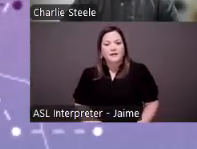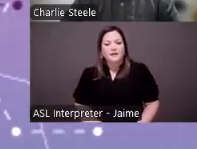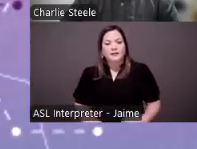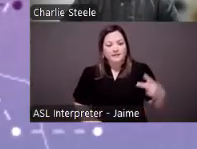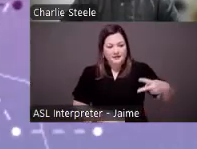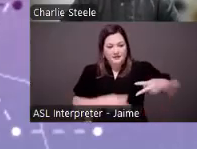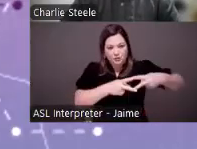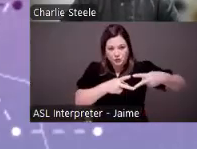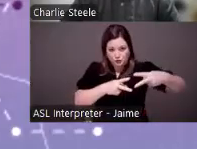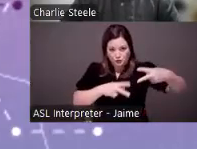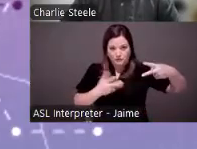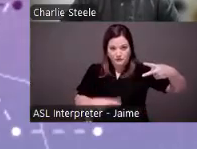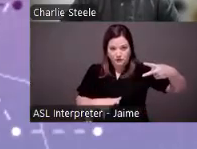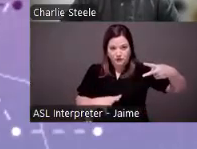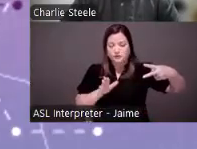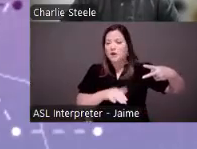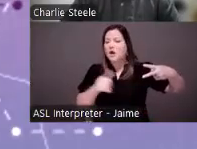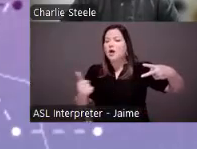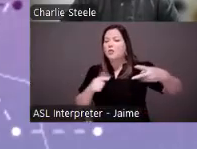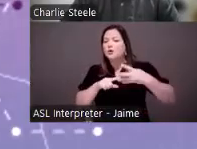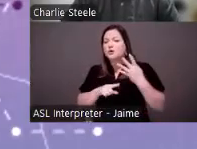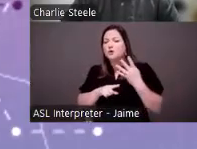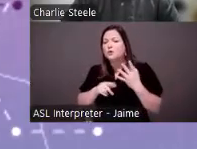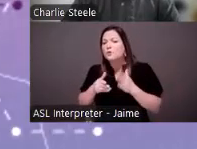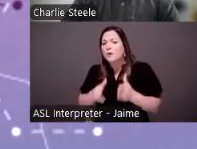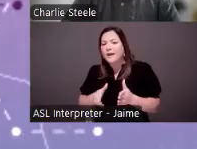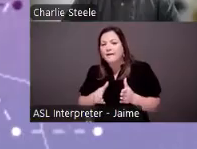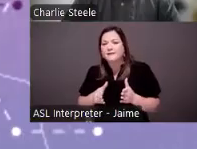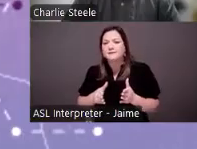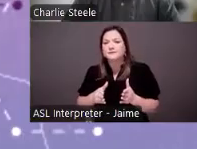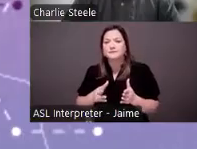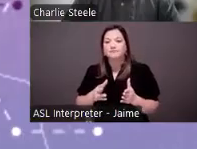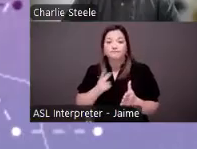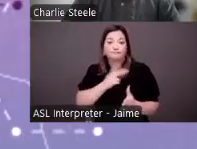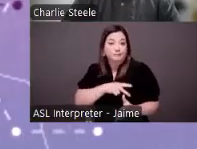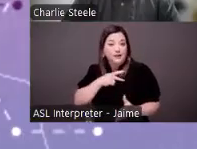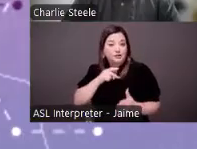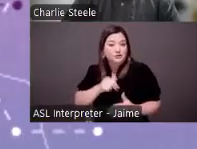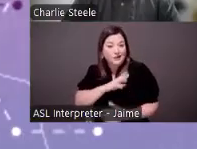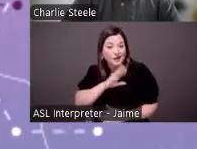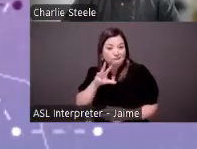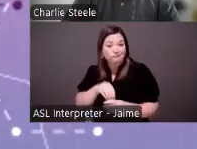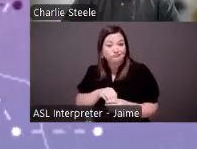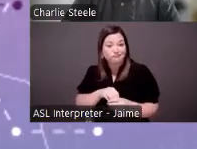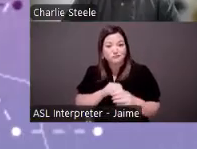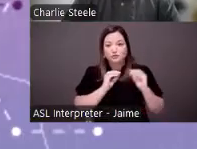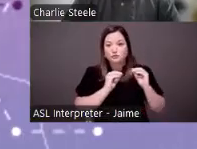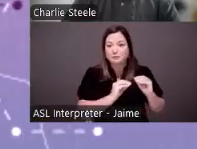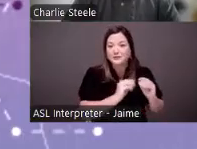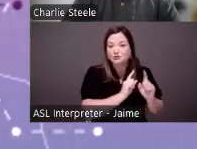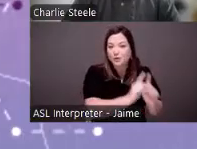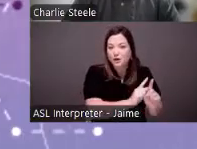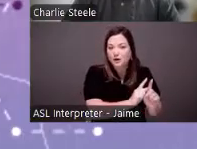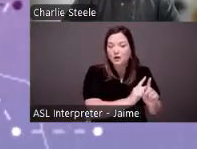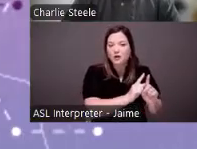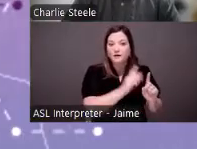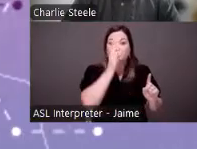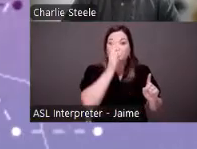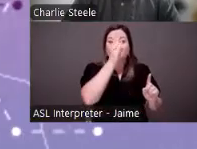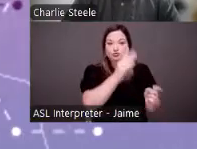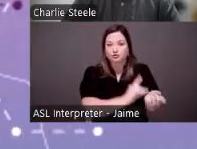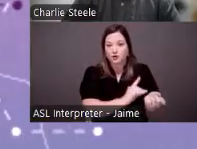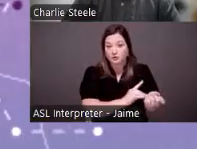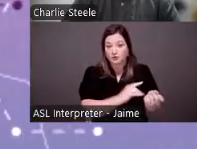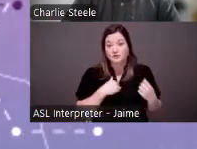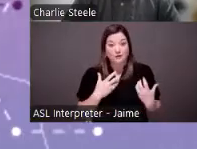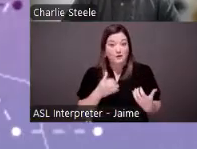can patients contribute to healthcare leadership and help mentor future clinicians? Ideally, I would love to hear from patients.